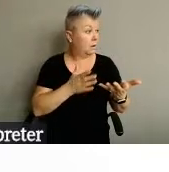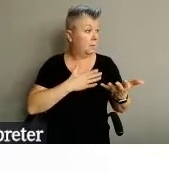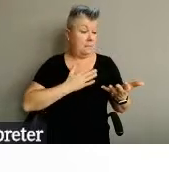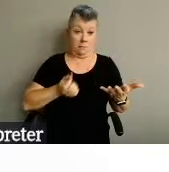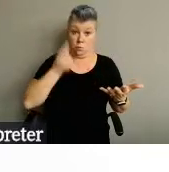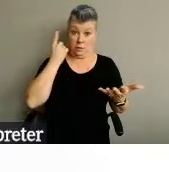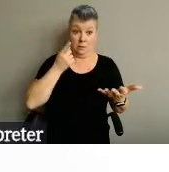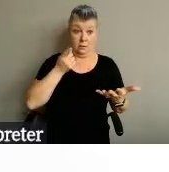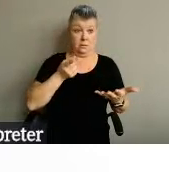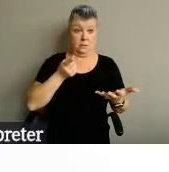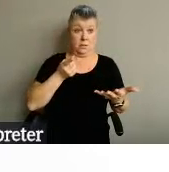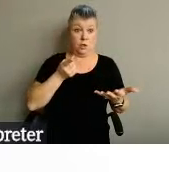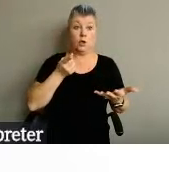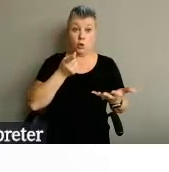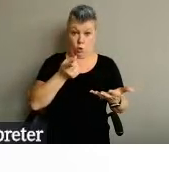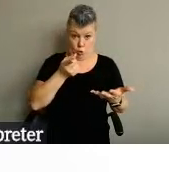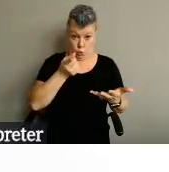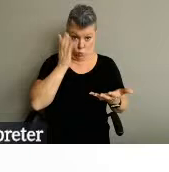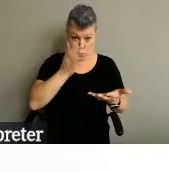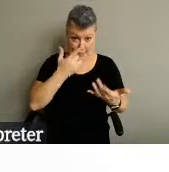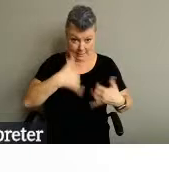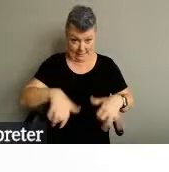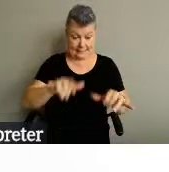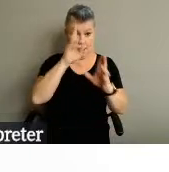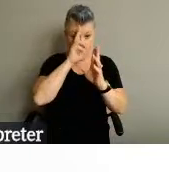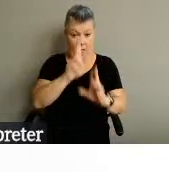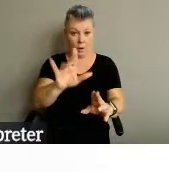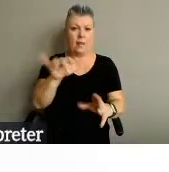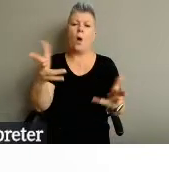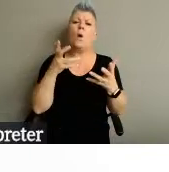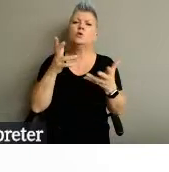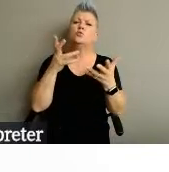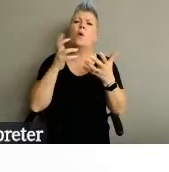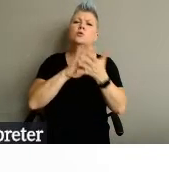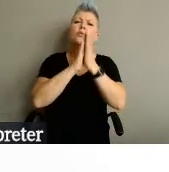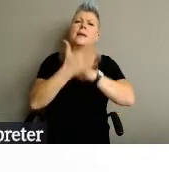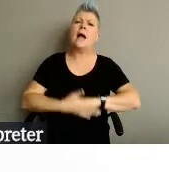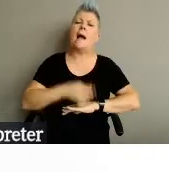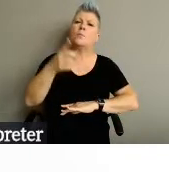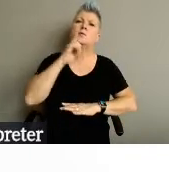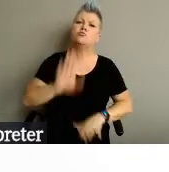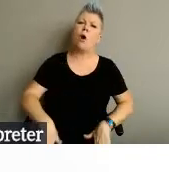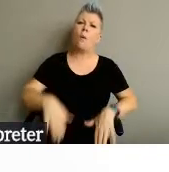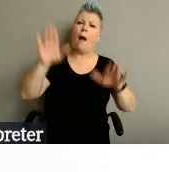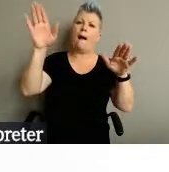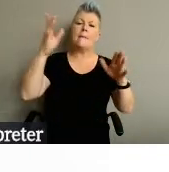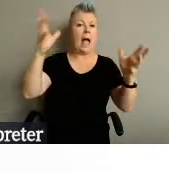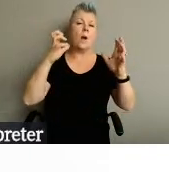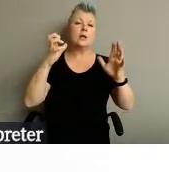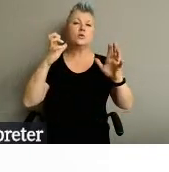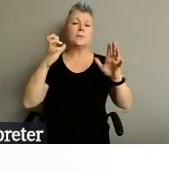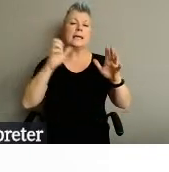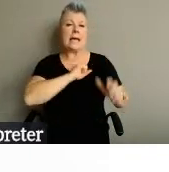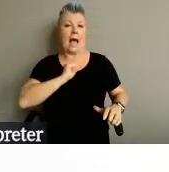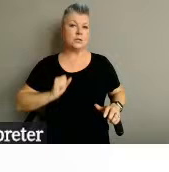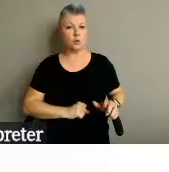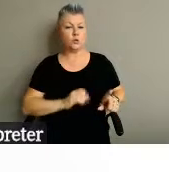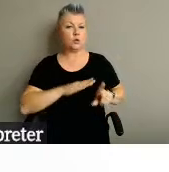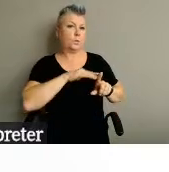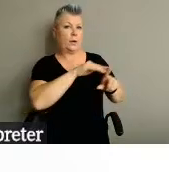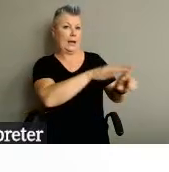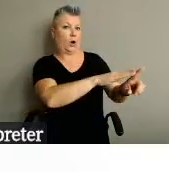My understanding is that you will still honor that. What do you want to be when you grow up? I want to be a superhero. So as a superhero, you help